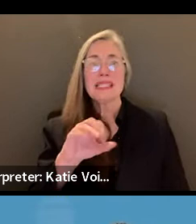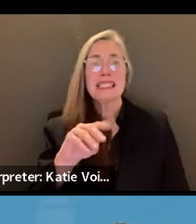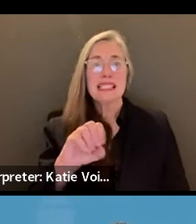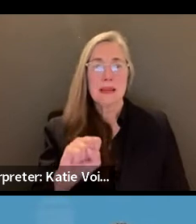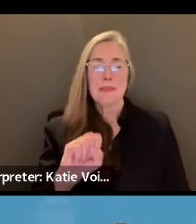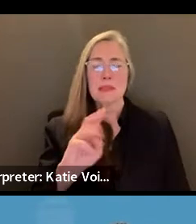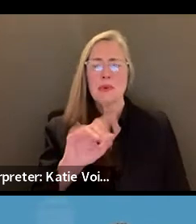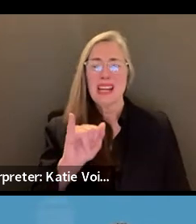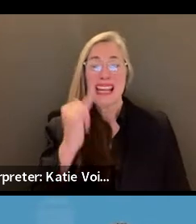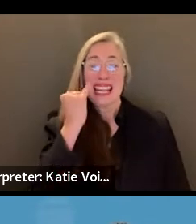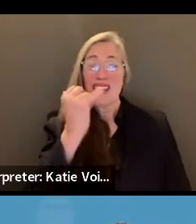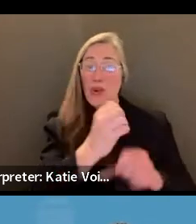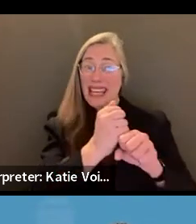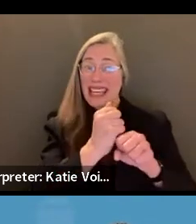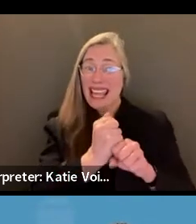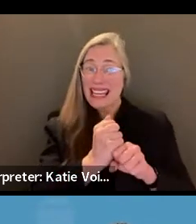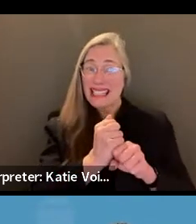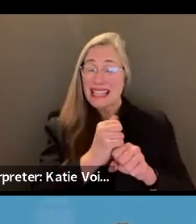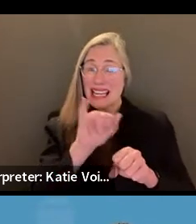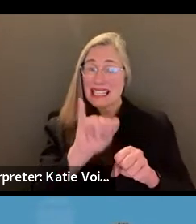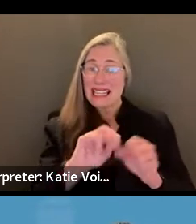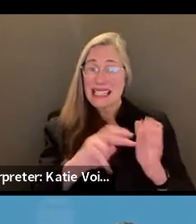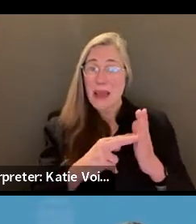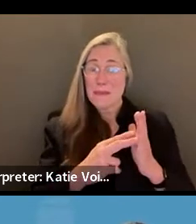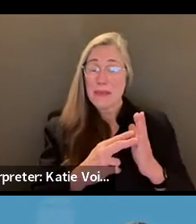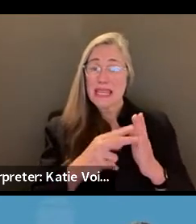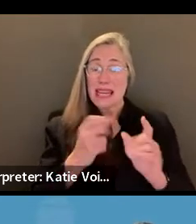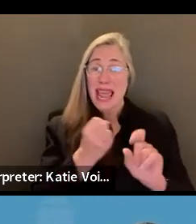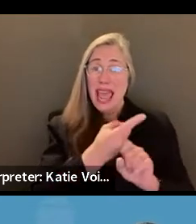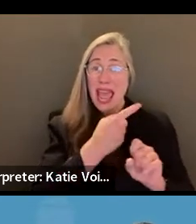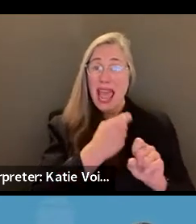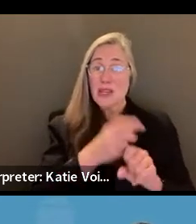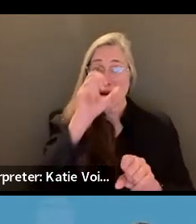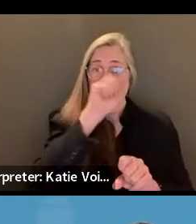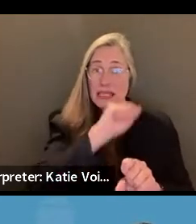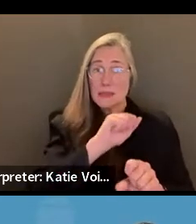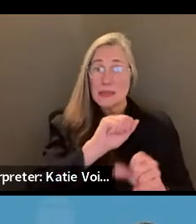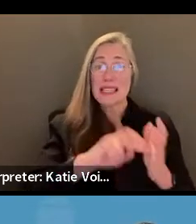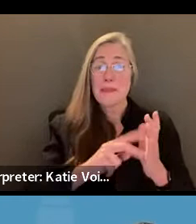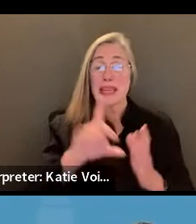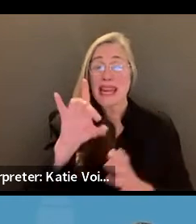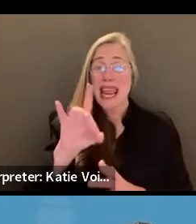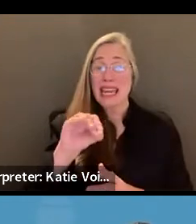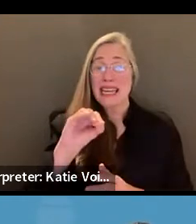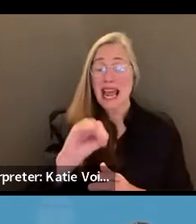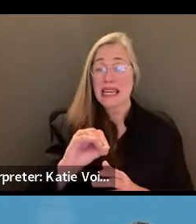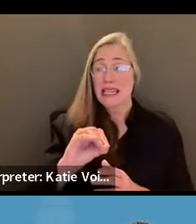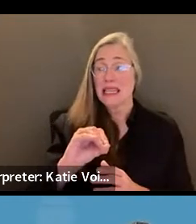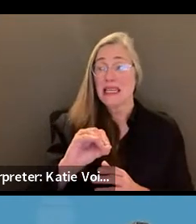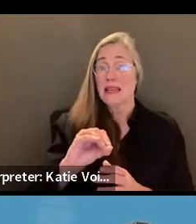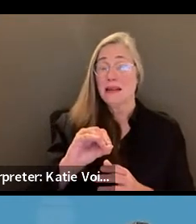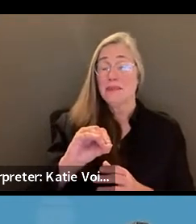annual estimation? So $890 each year? So okay. Yes. Okay. All right, great. Hearing